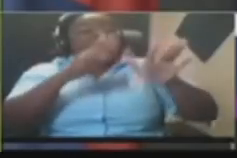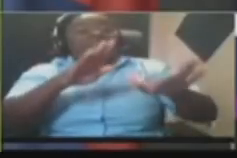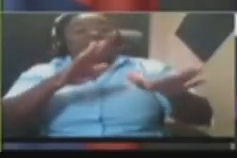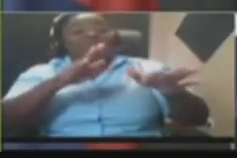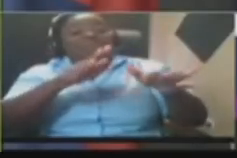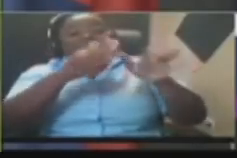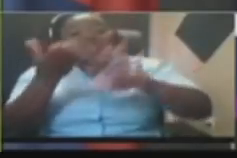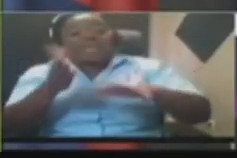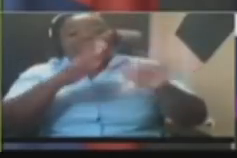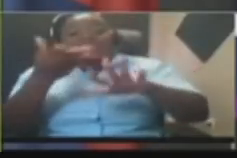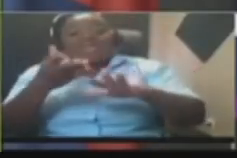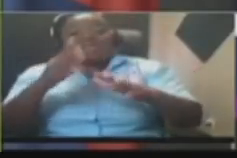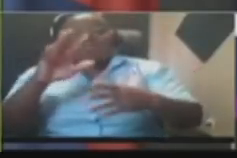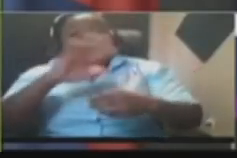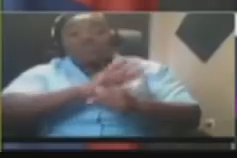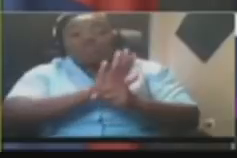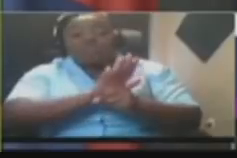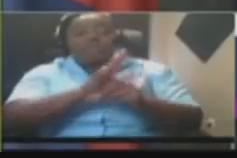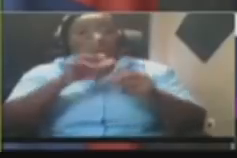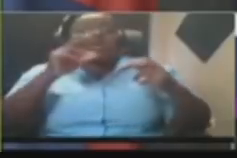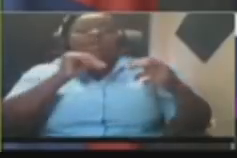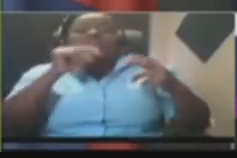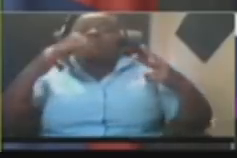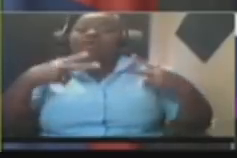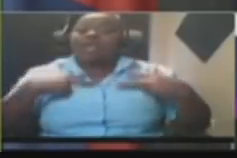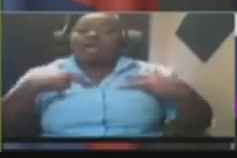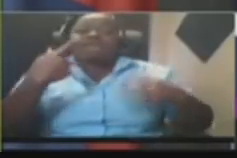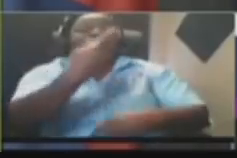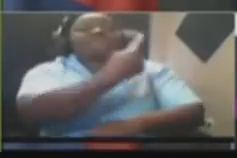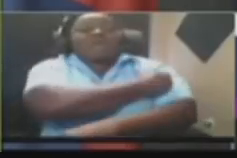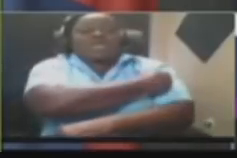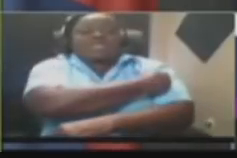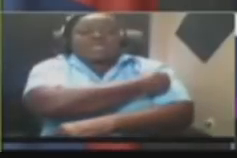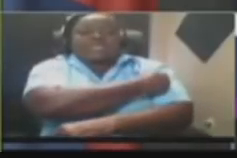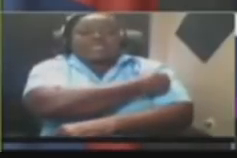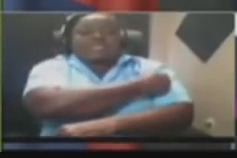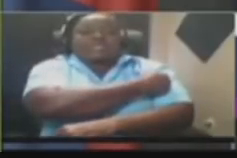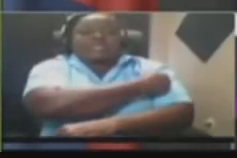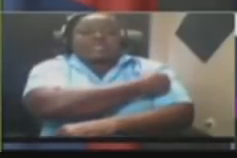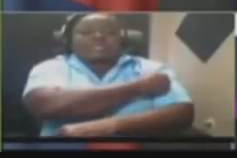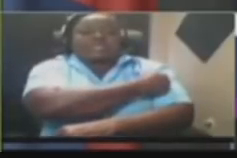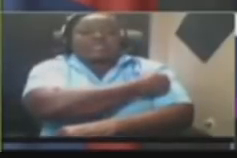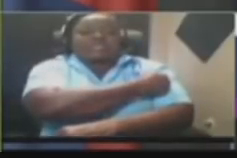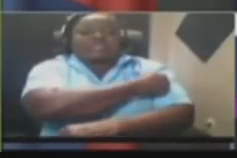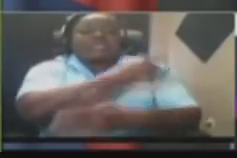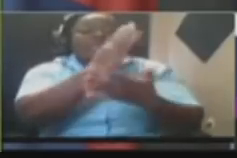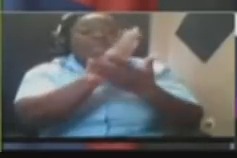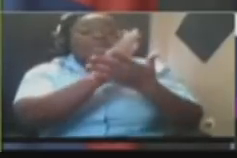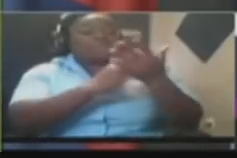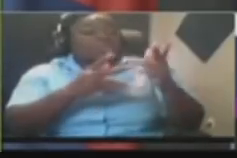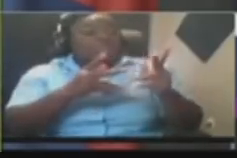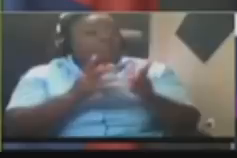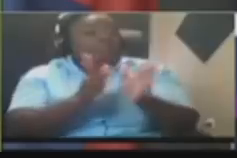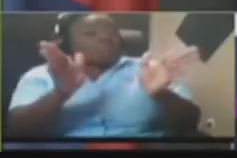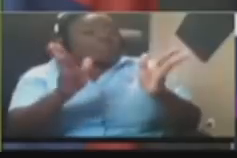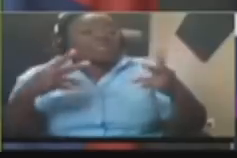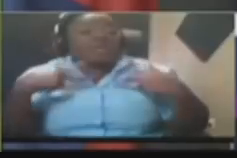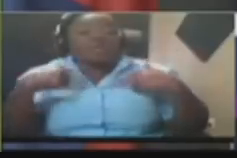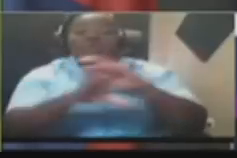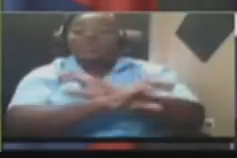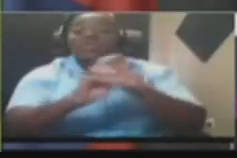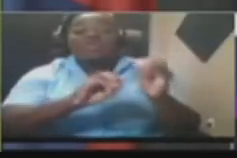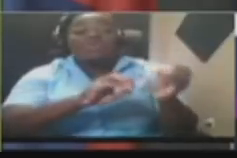the human population. In some populations, they are reporting no deaths and considerably